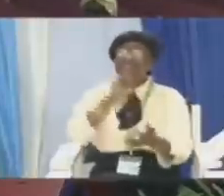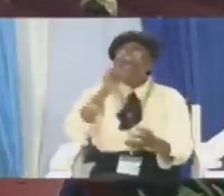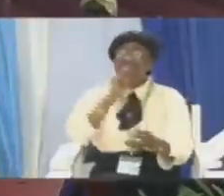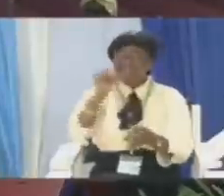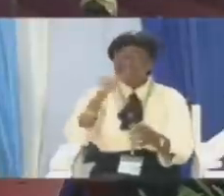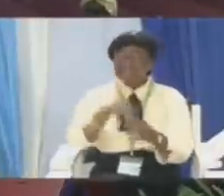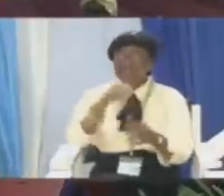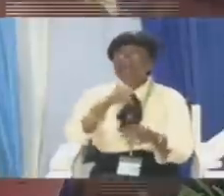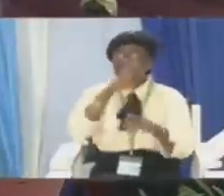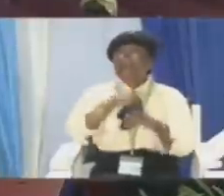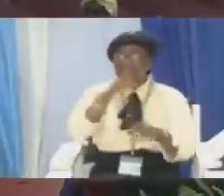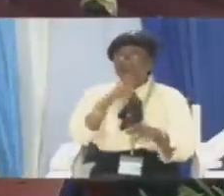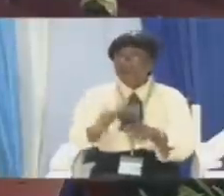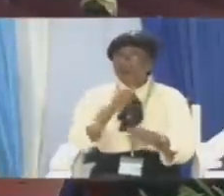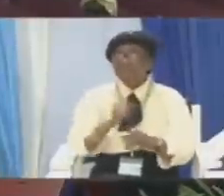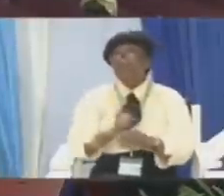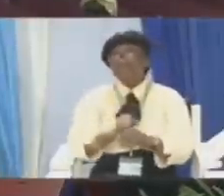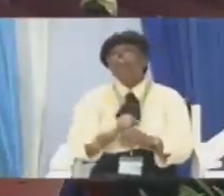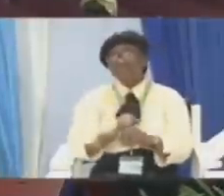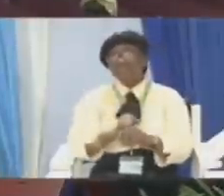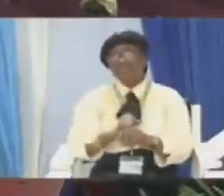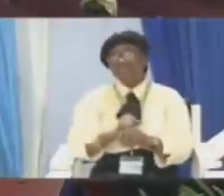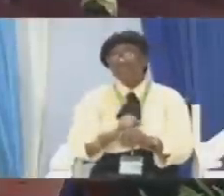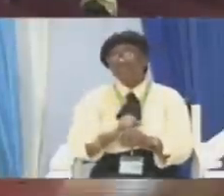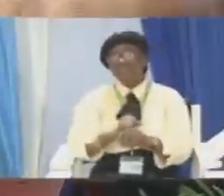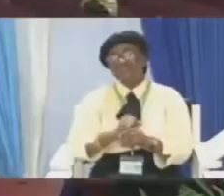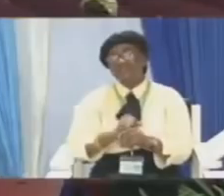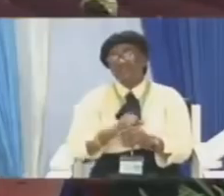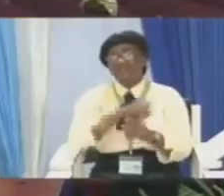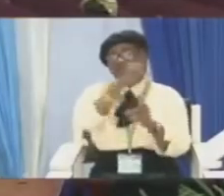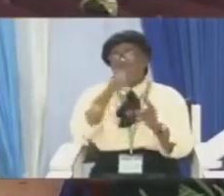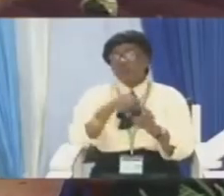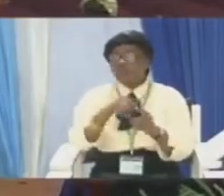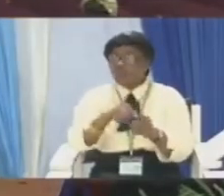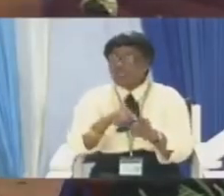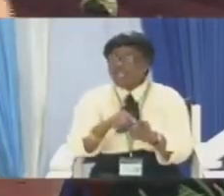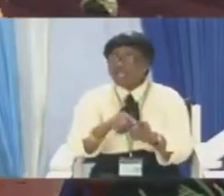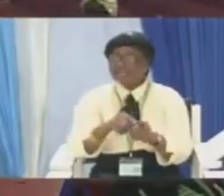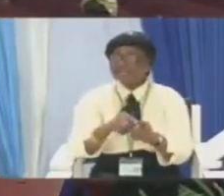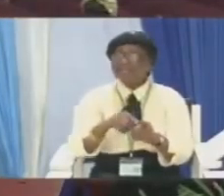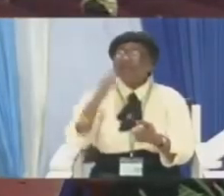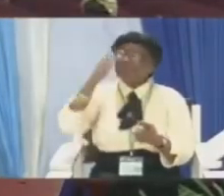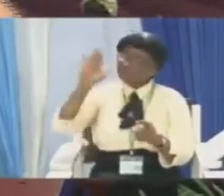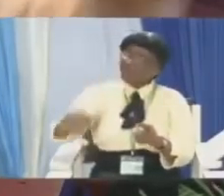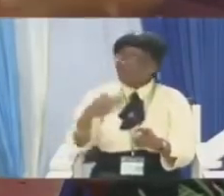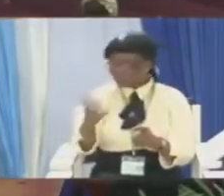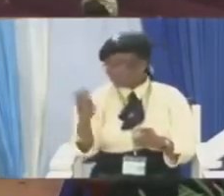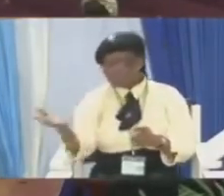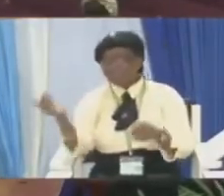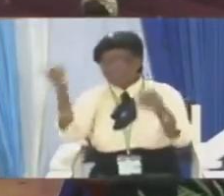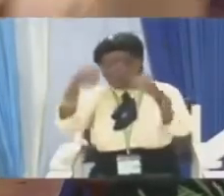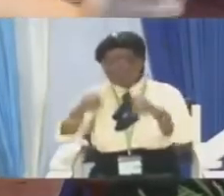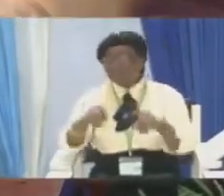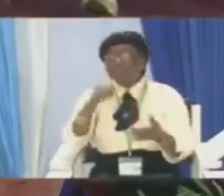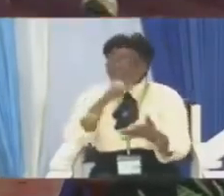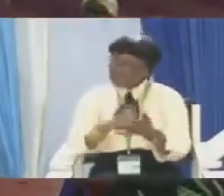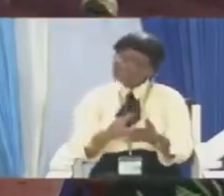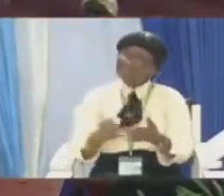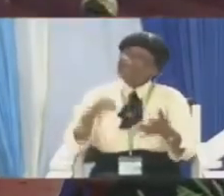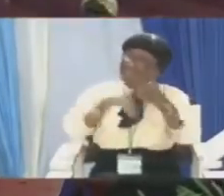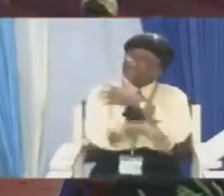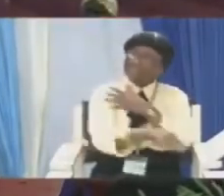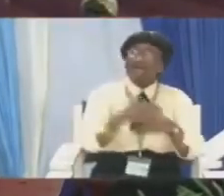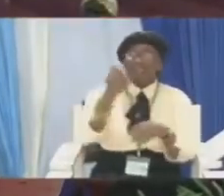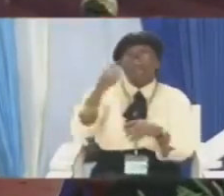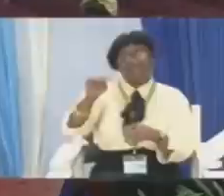Skelewu entered the world, he came to the church. When Bese came, it entered the church. When Makosa came, it